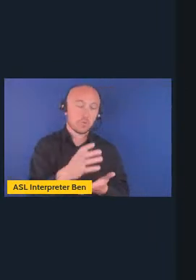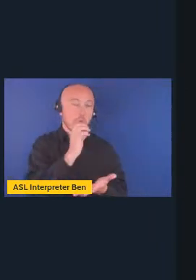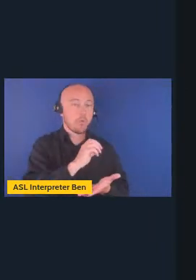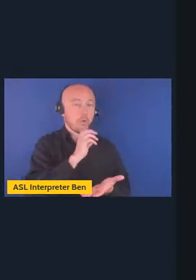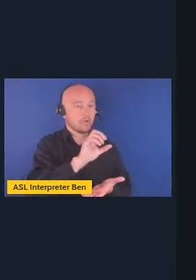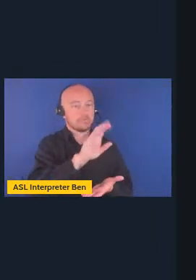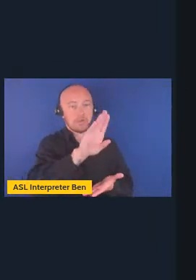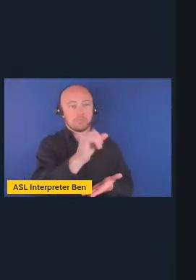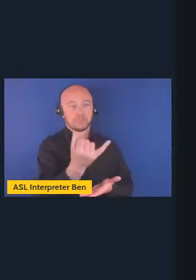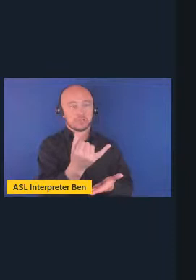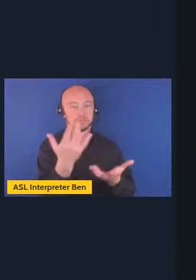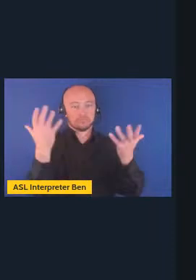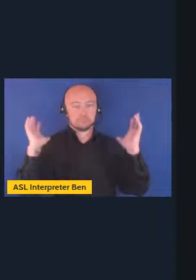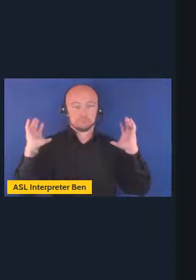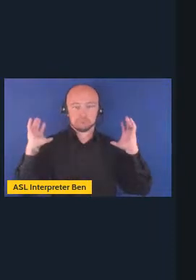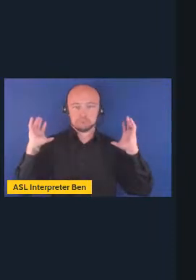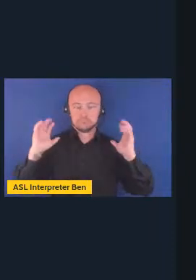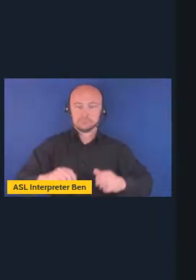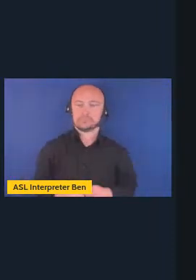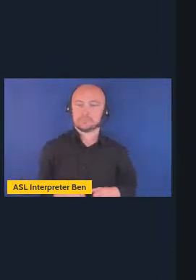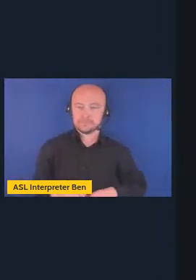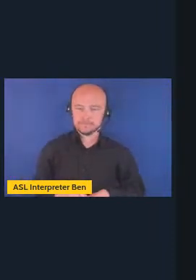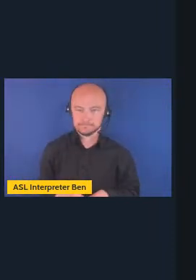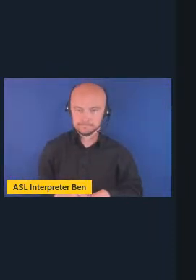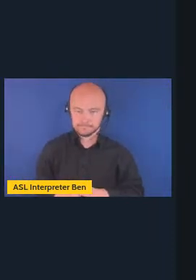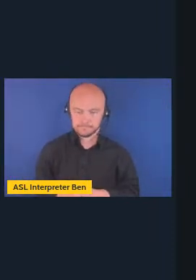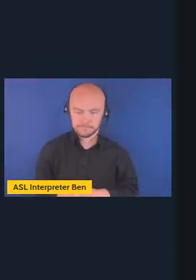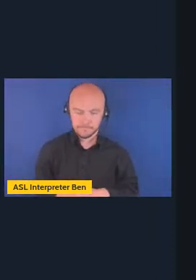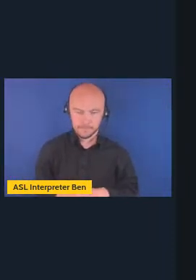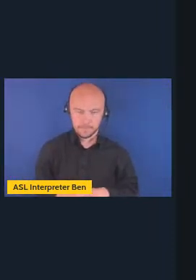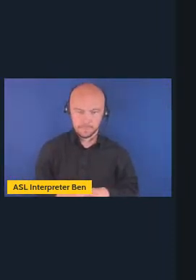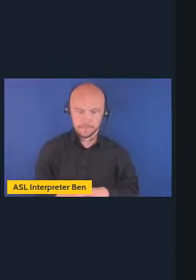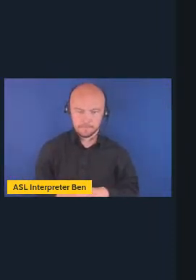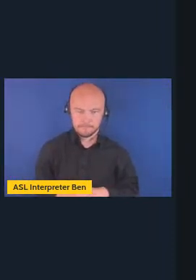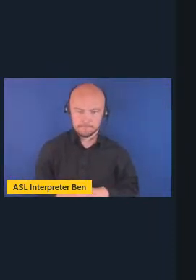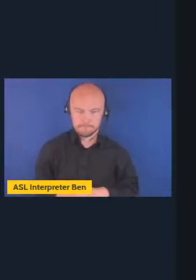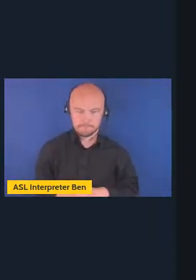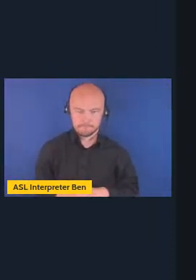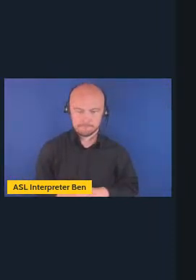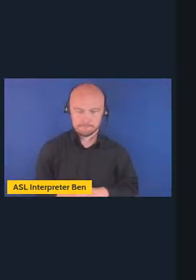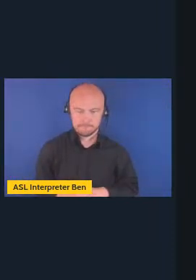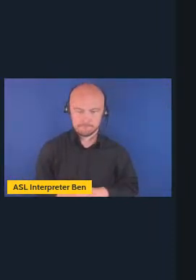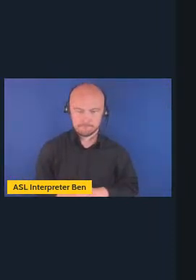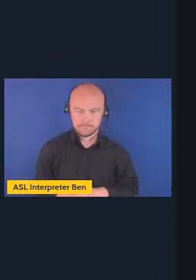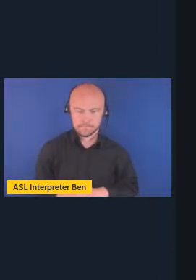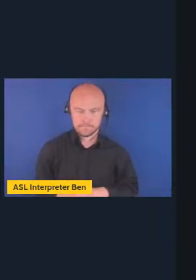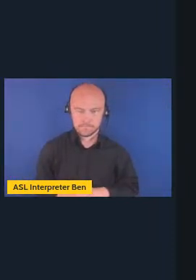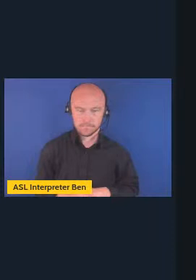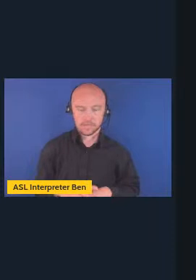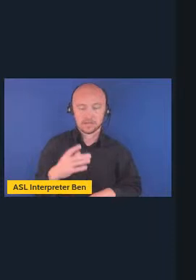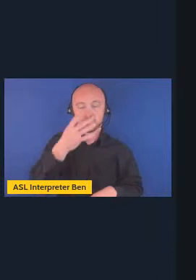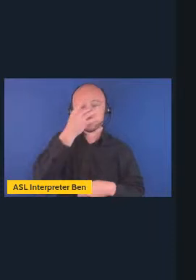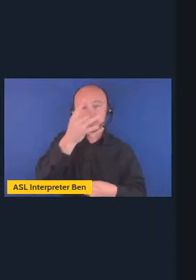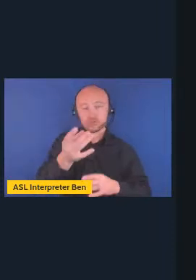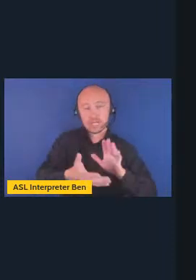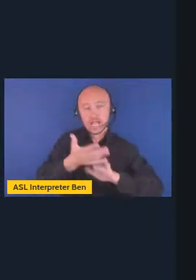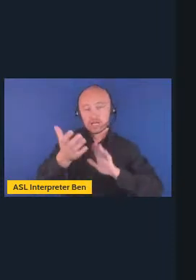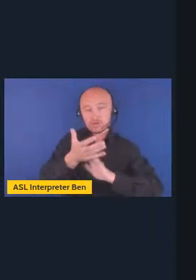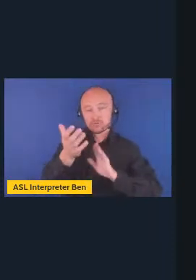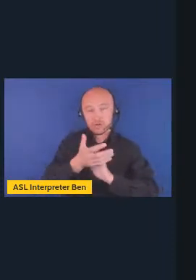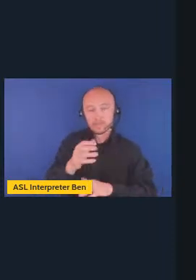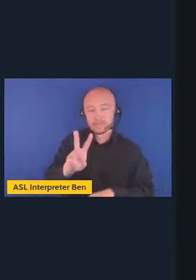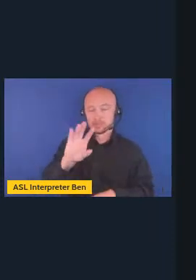just POJOs, easy POJOs. And the interesting thing about this is that I can run this, I can do win